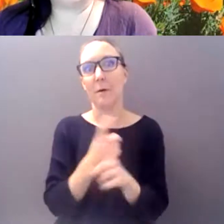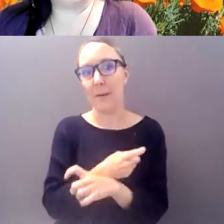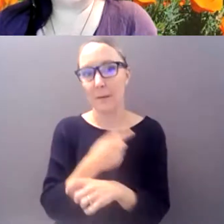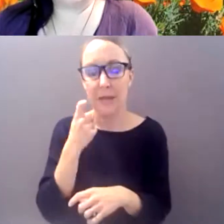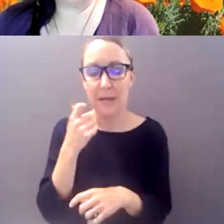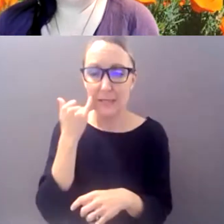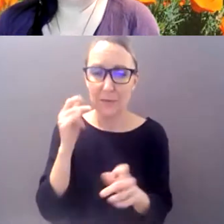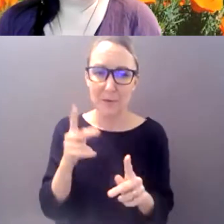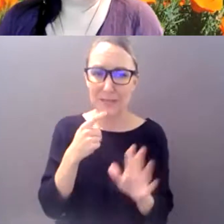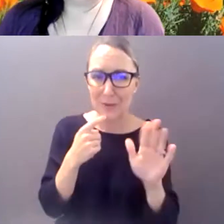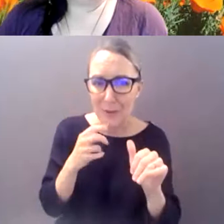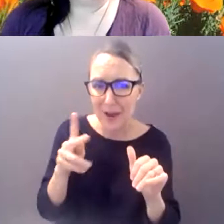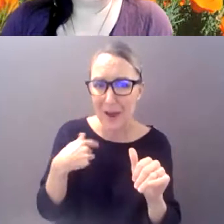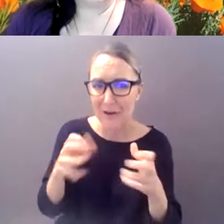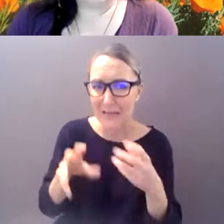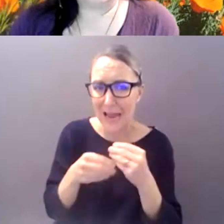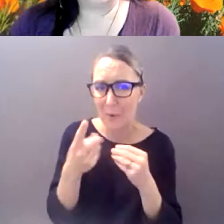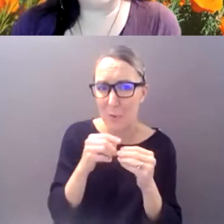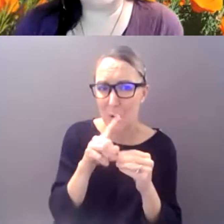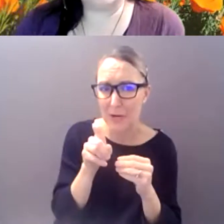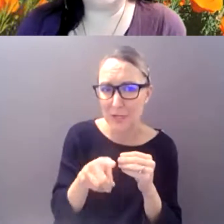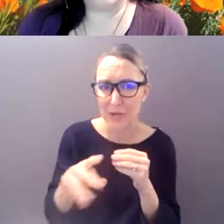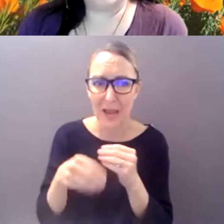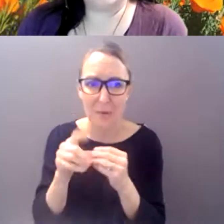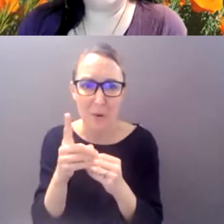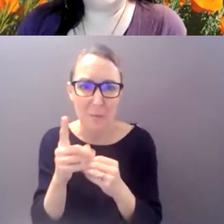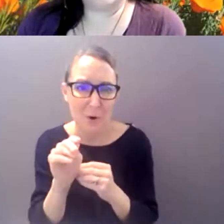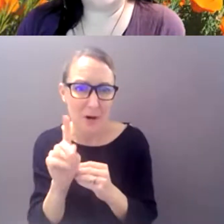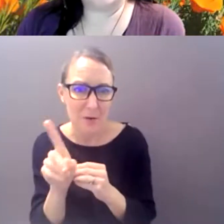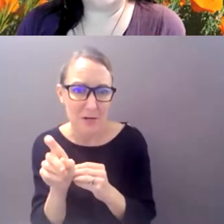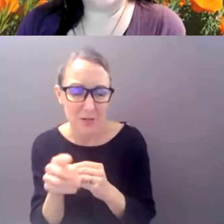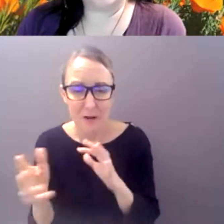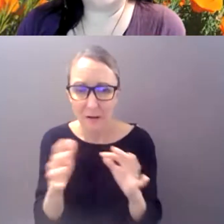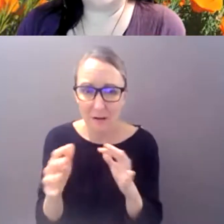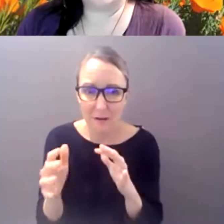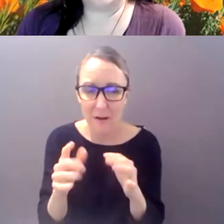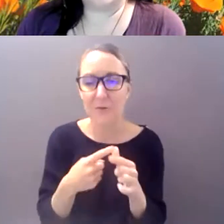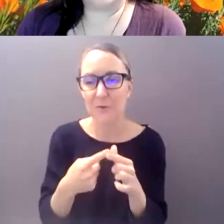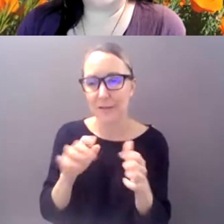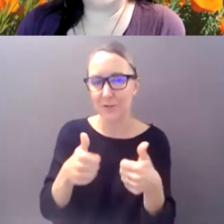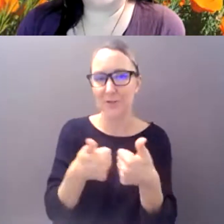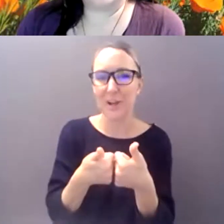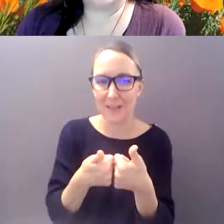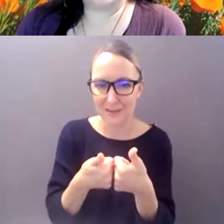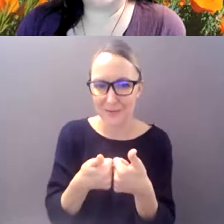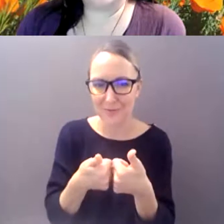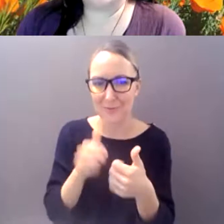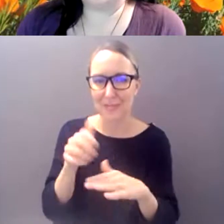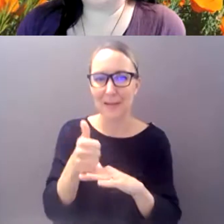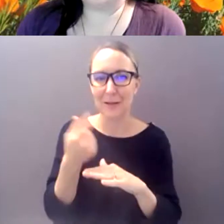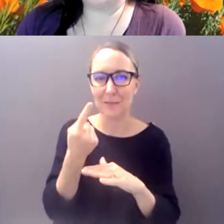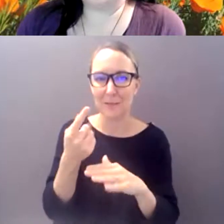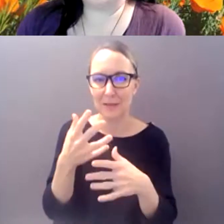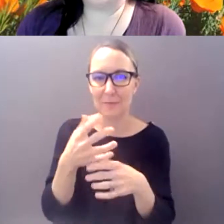add, just one more question here, one more question there. And so the challenge was coming up with something that was streamlined, that